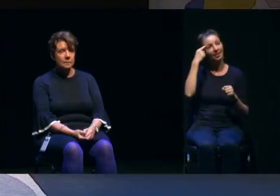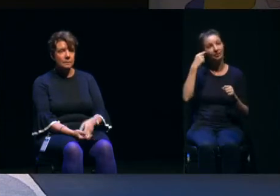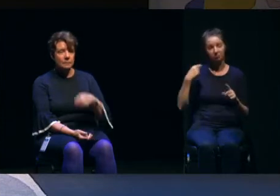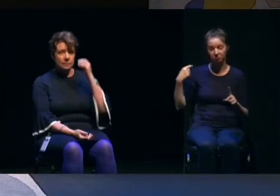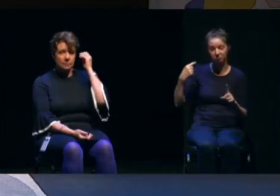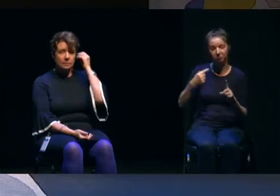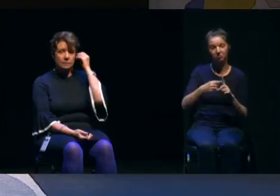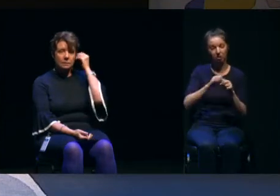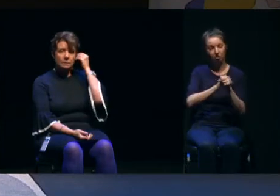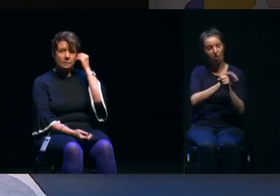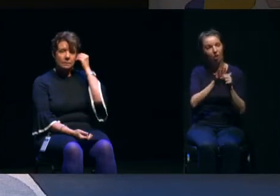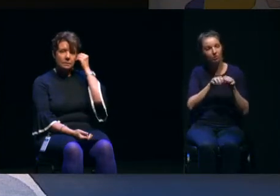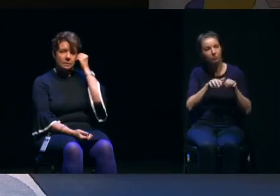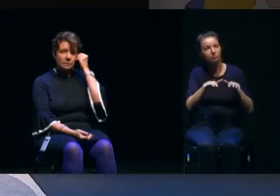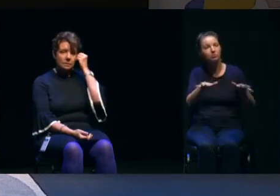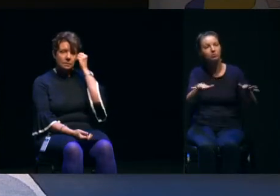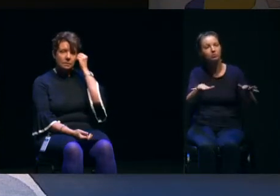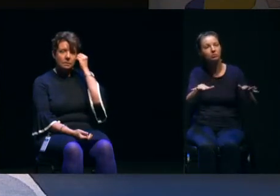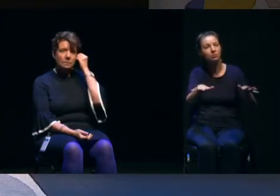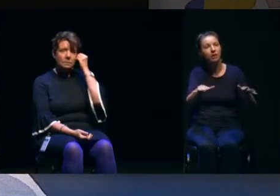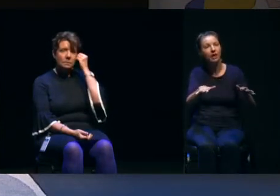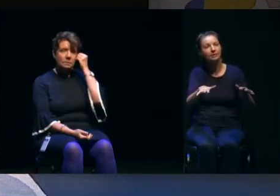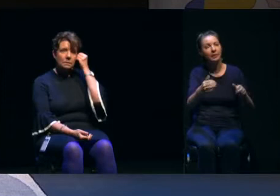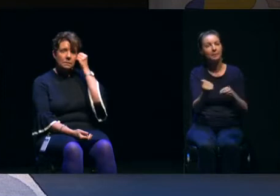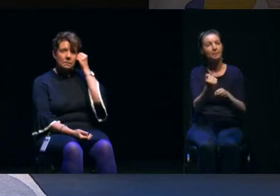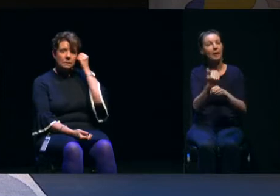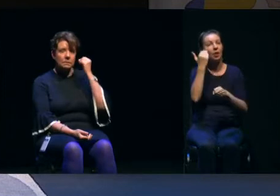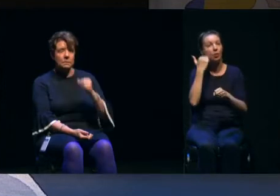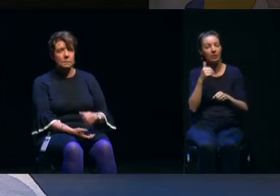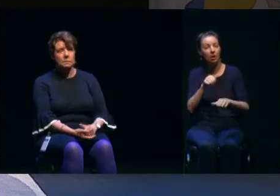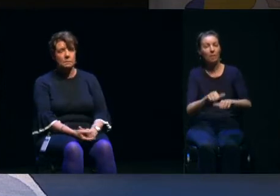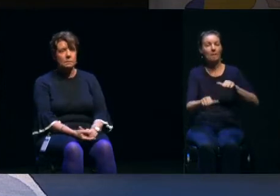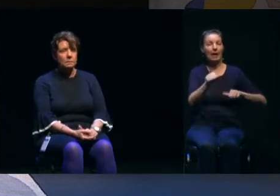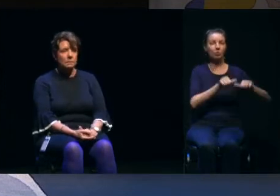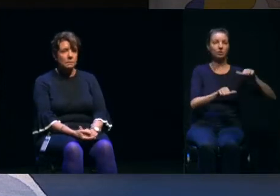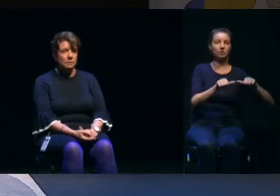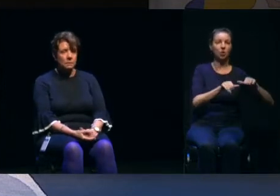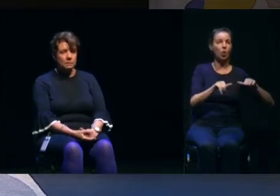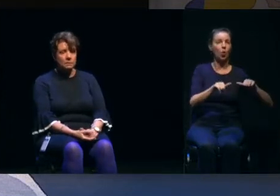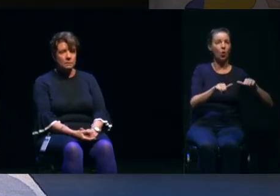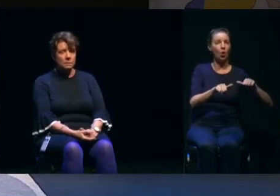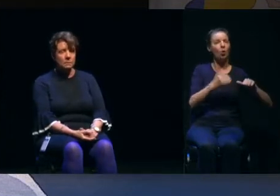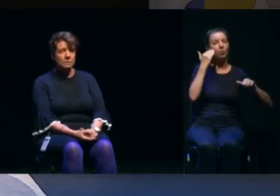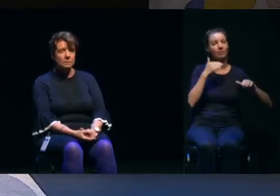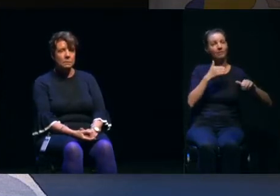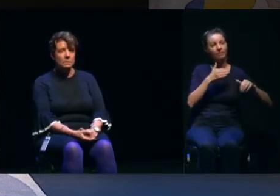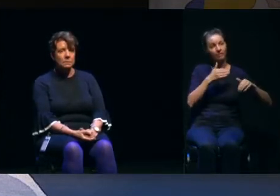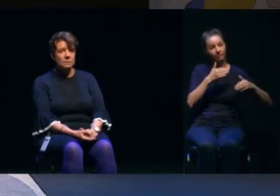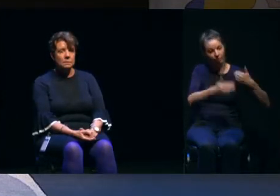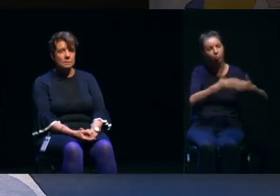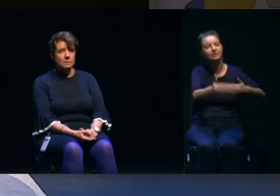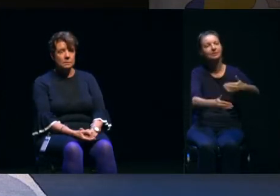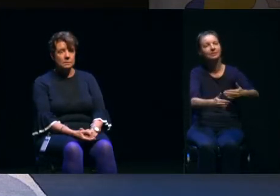women backwards or forwards? Because in some ways, men are more aware of how much we do, but women have also suffered very